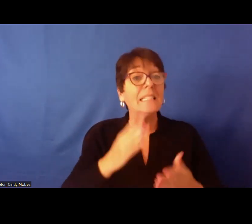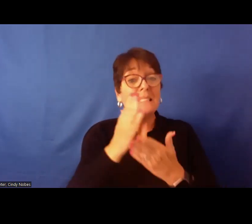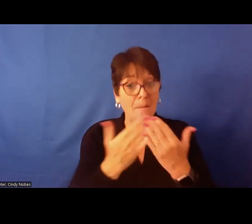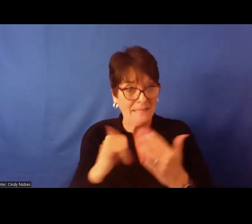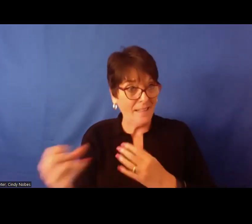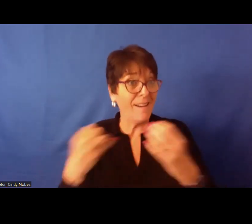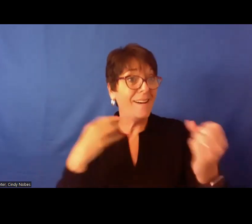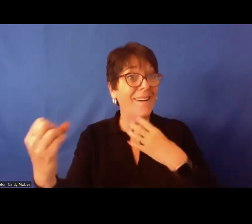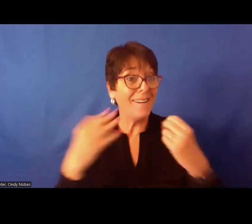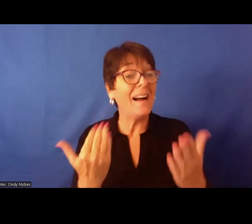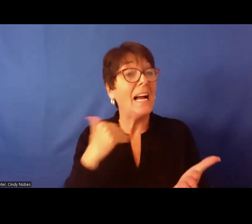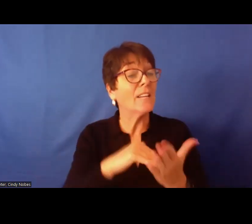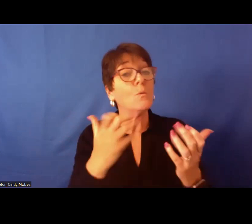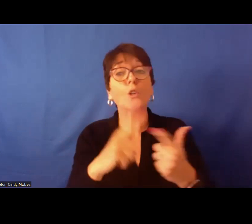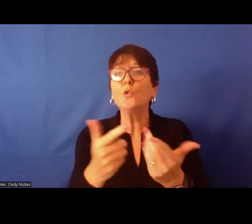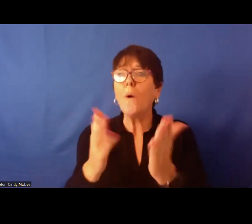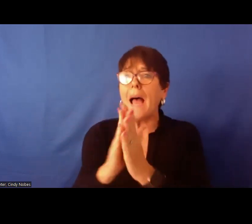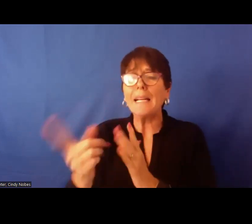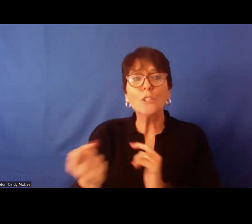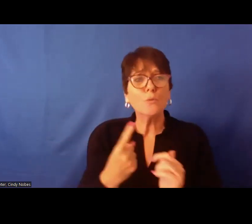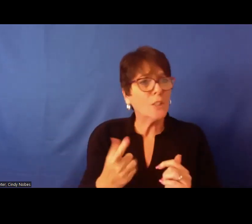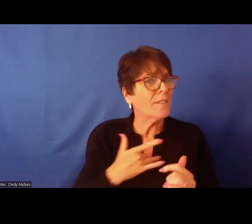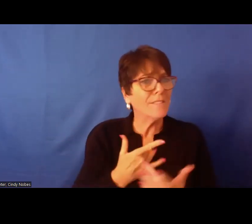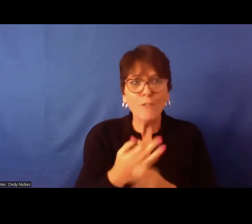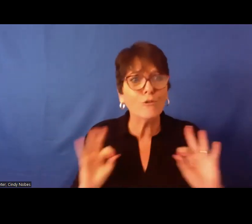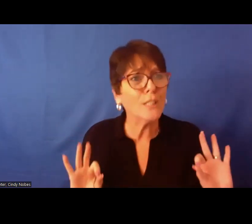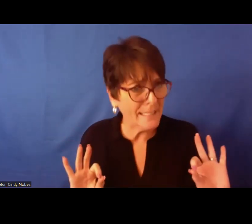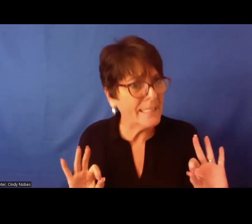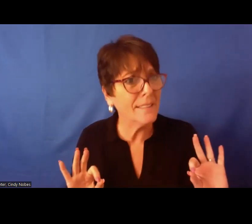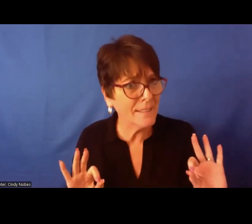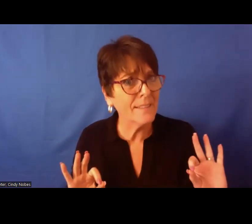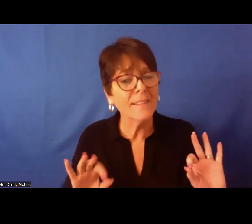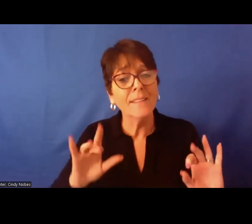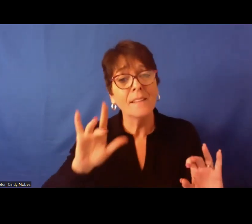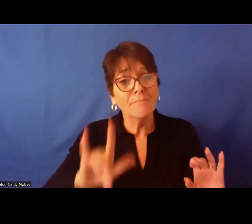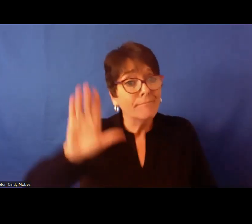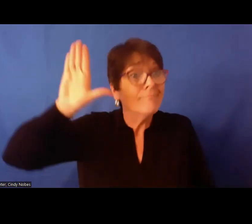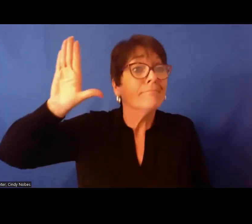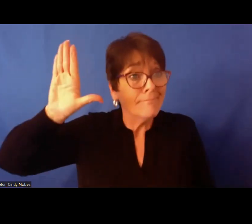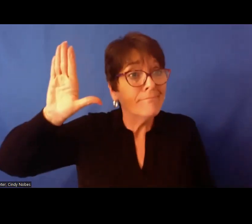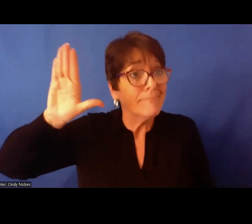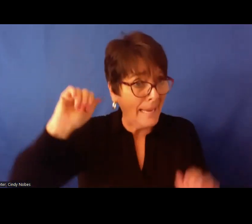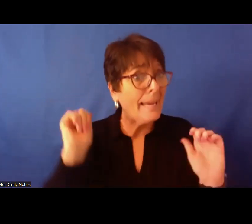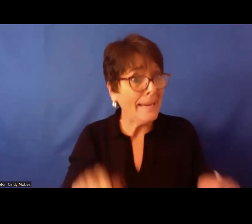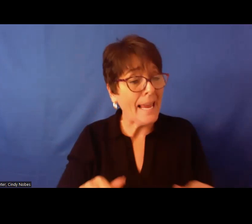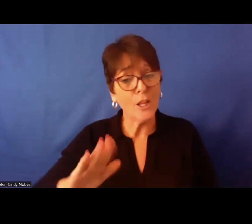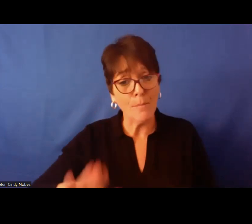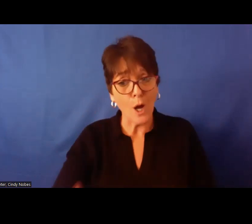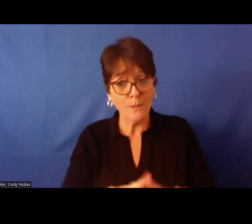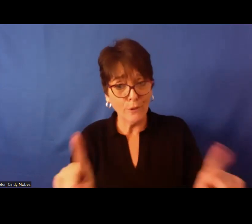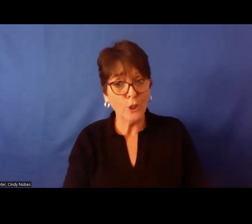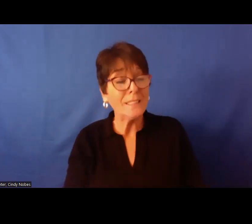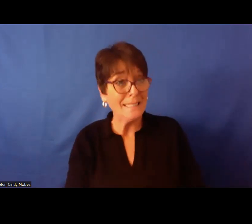in. Again, if you'd like to ask a question live, please feel free to hit the raise your hand icon at the bottom of your